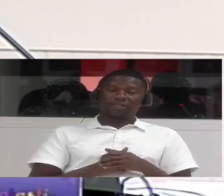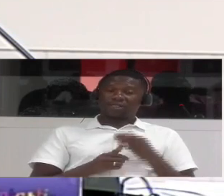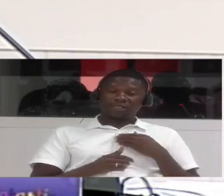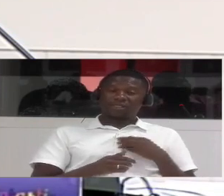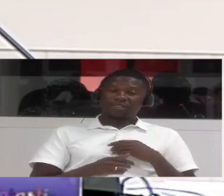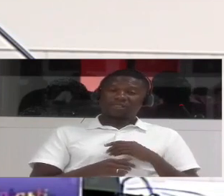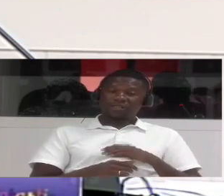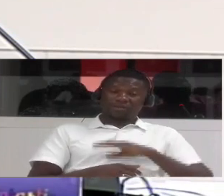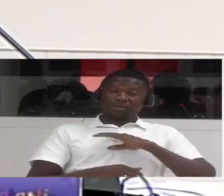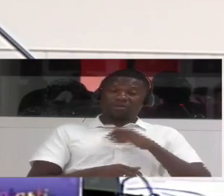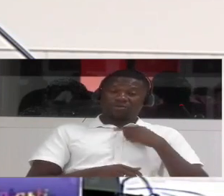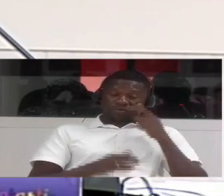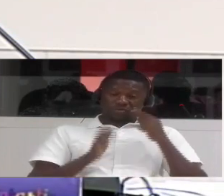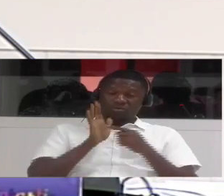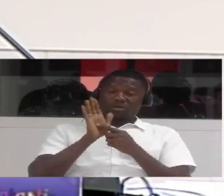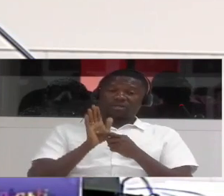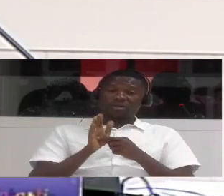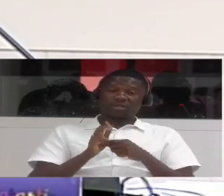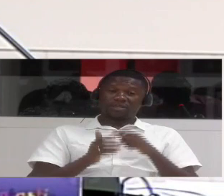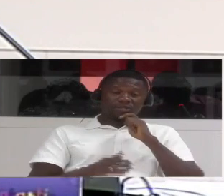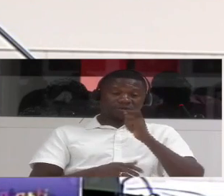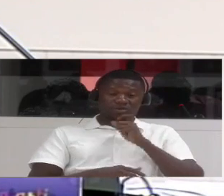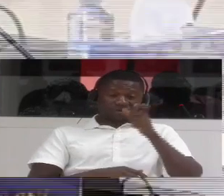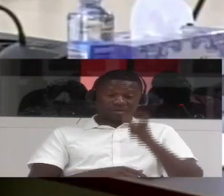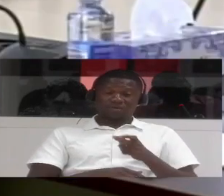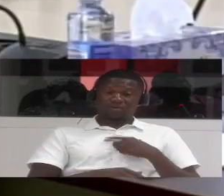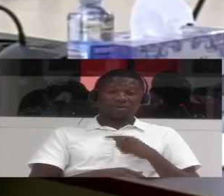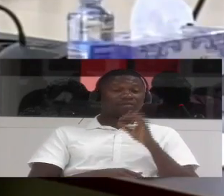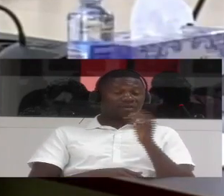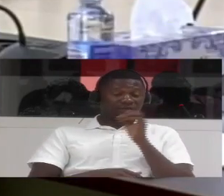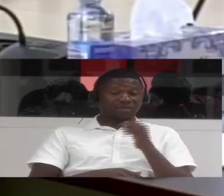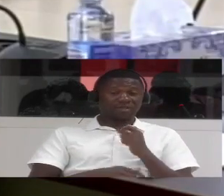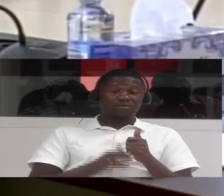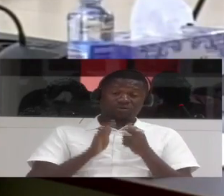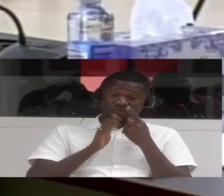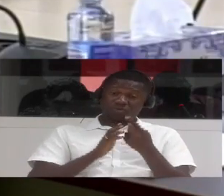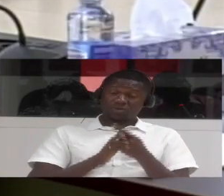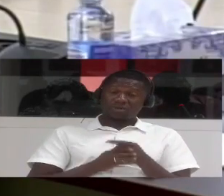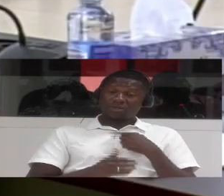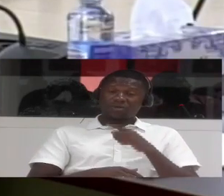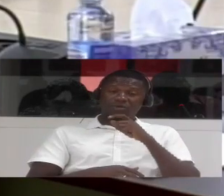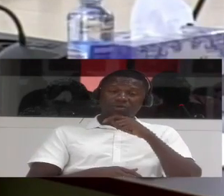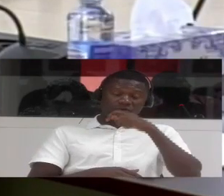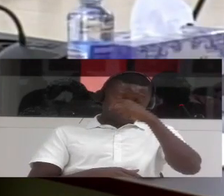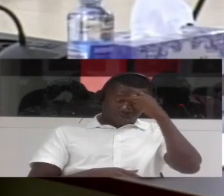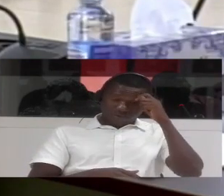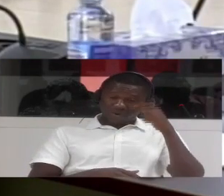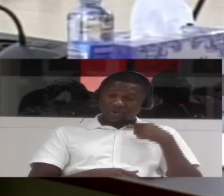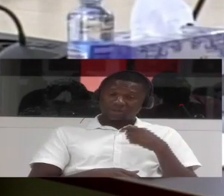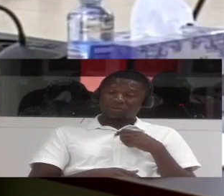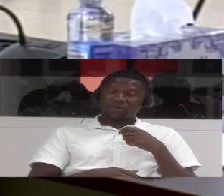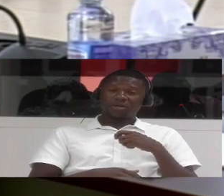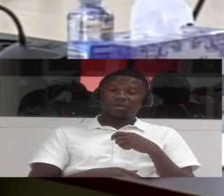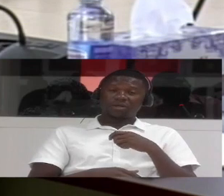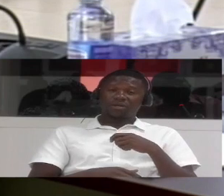resilience shown by the journalists was quite remarkable. Did you operate under some code of